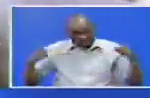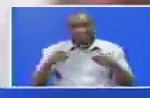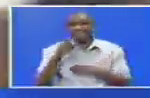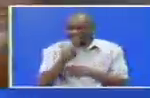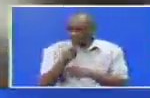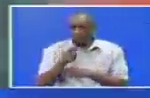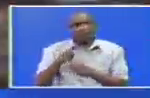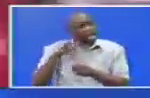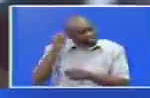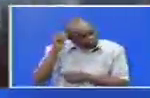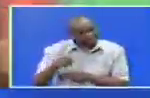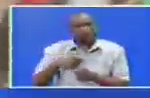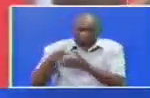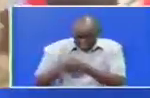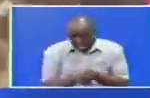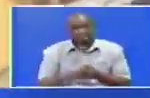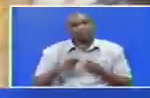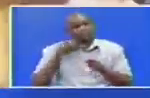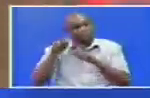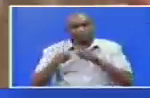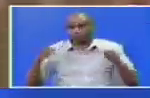the Nyali Member of Parliament.